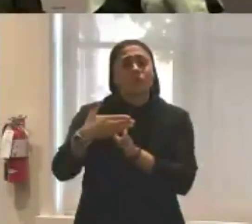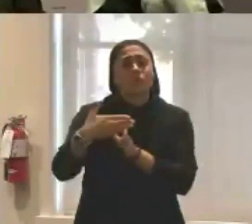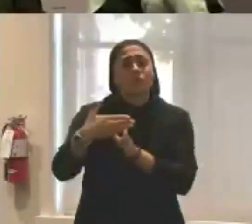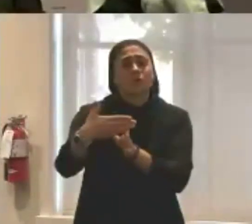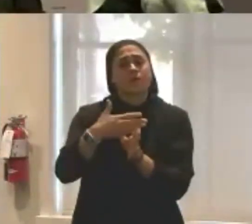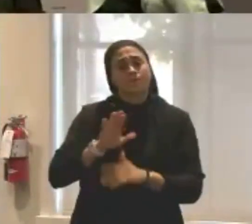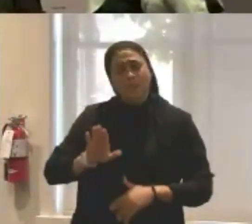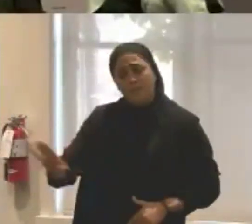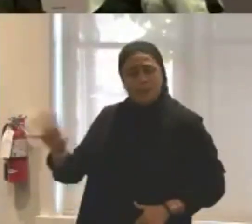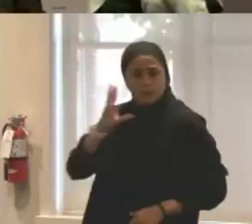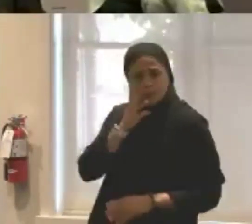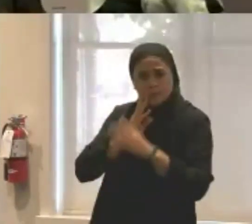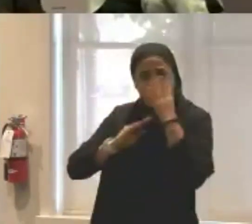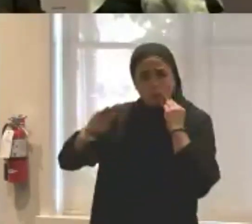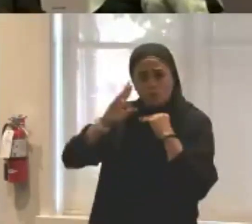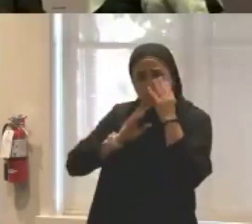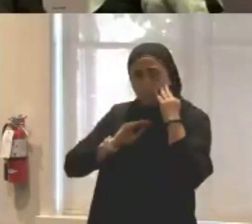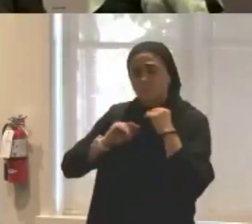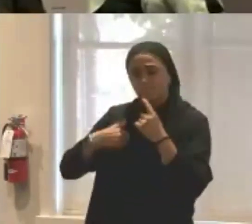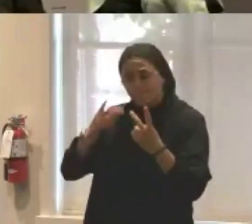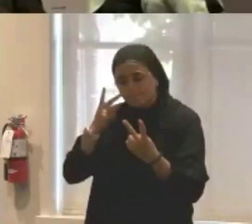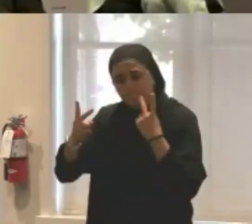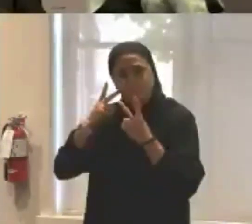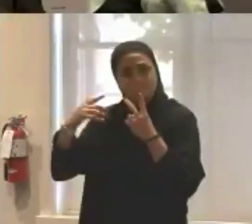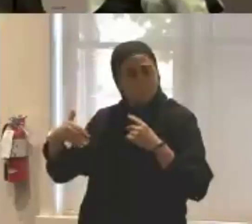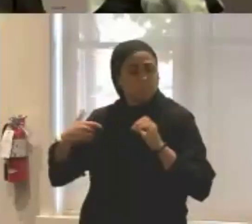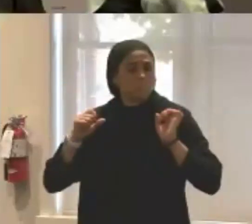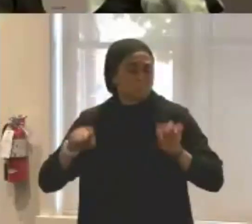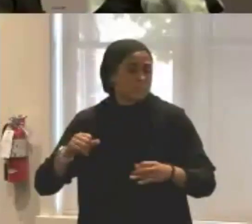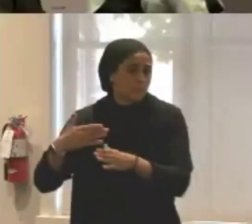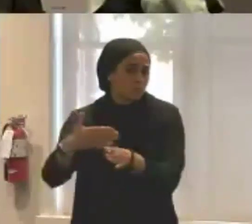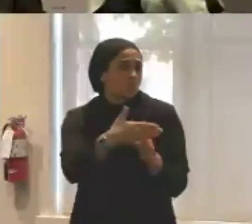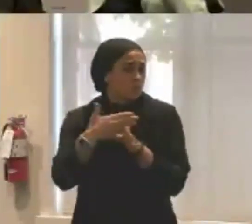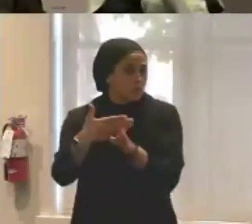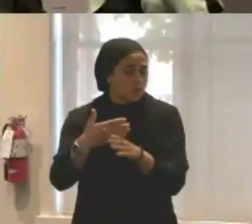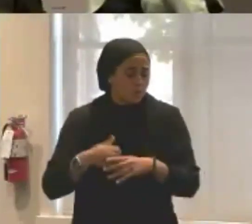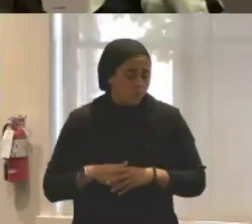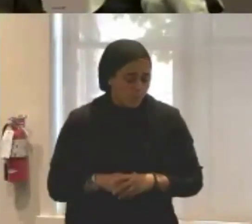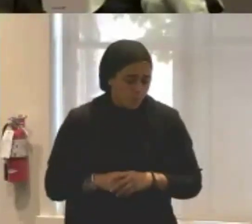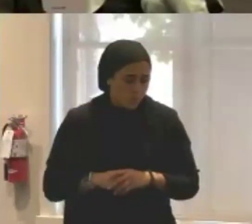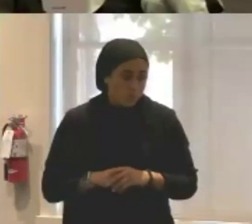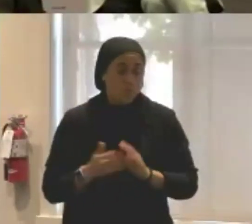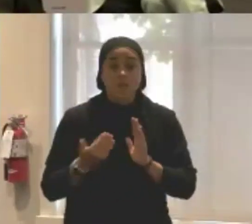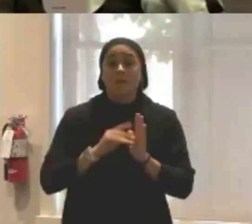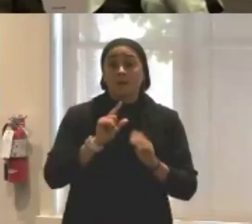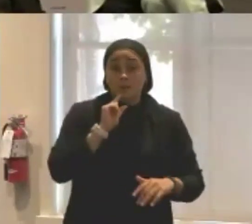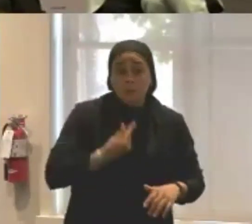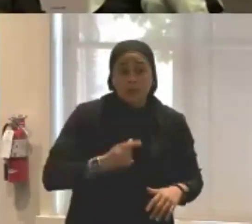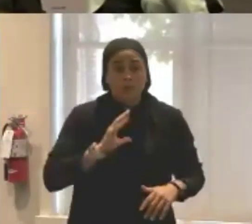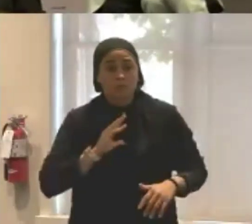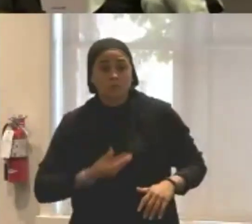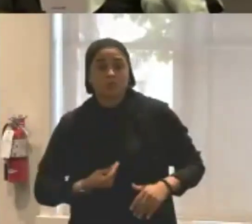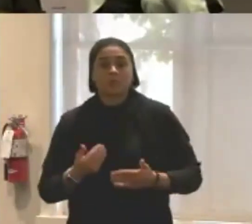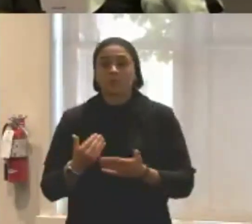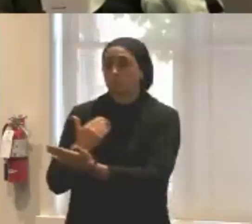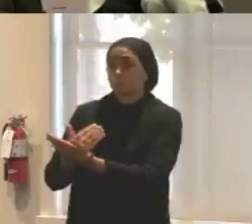the experiences we have been witnessing in our communities. As I said, queer and trans